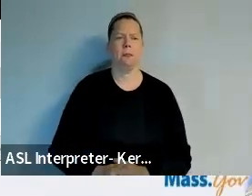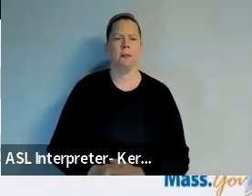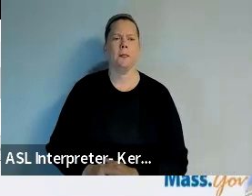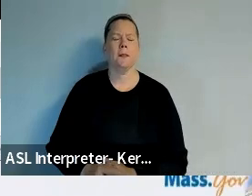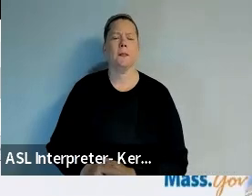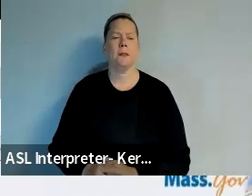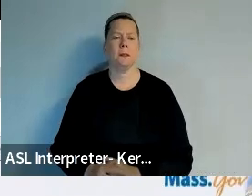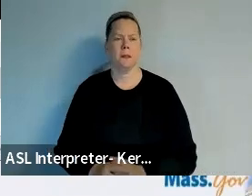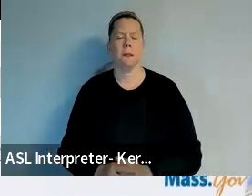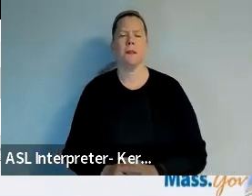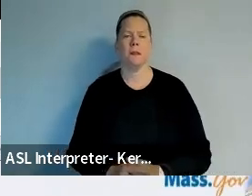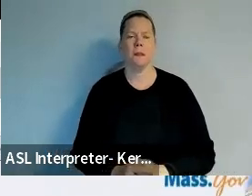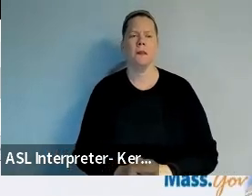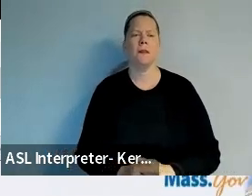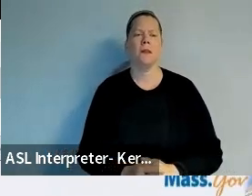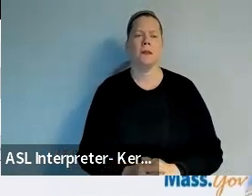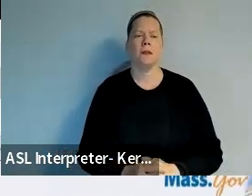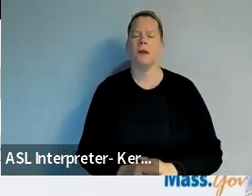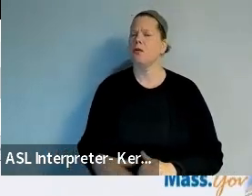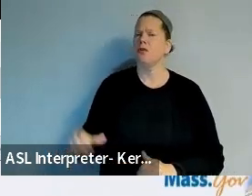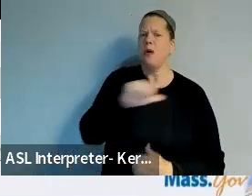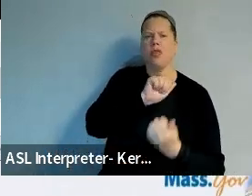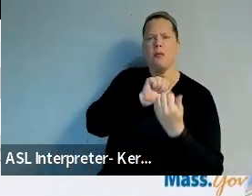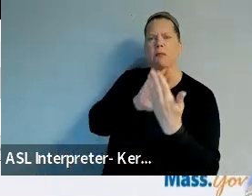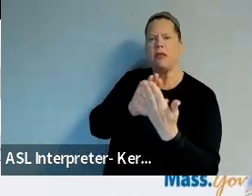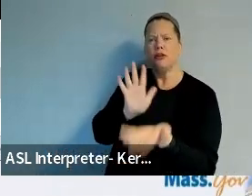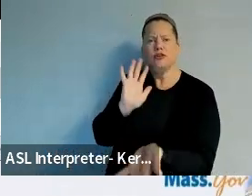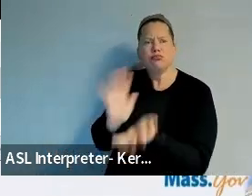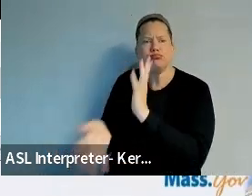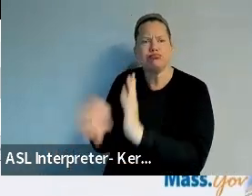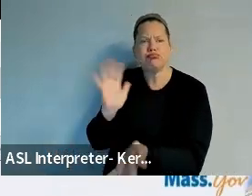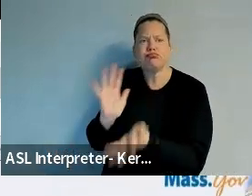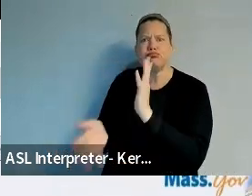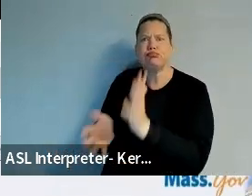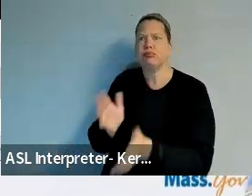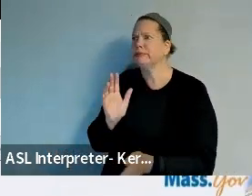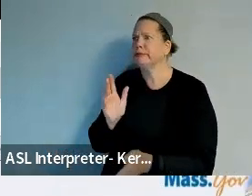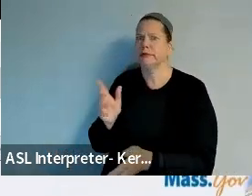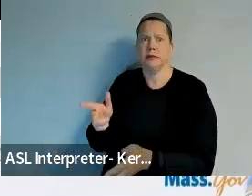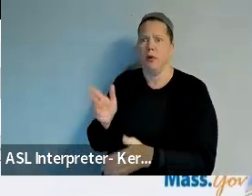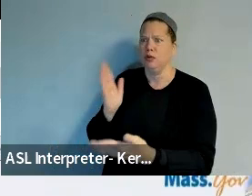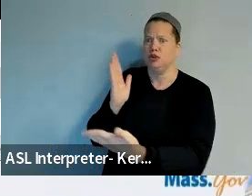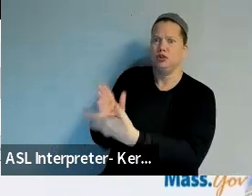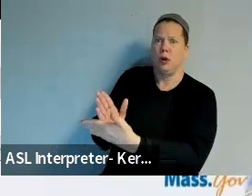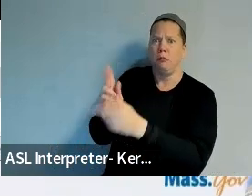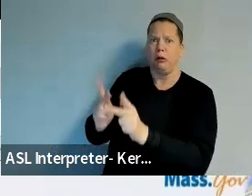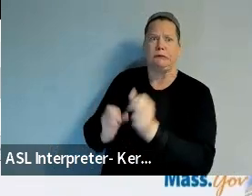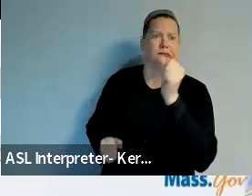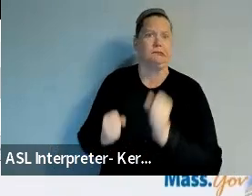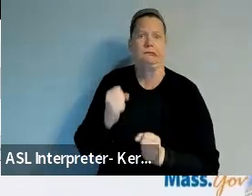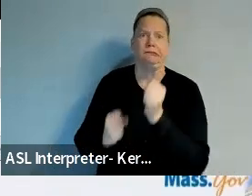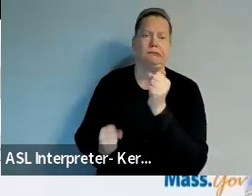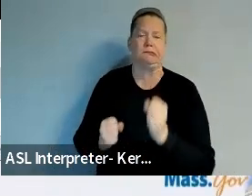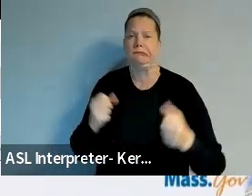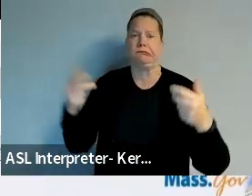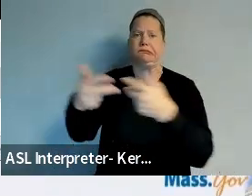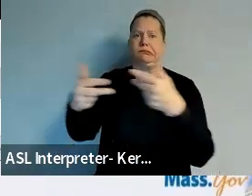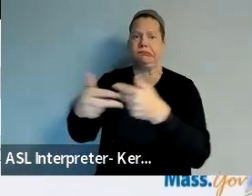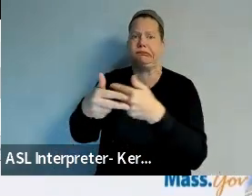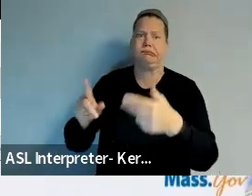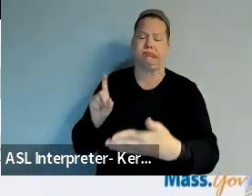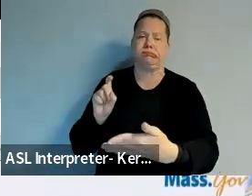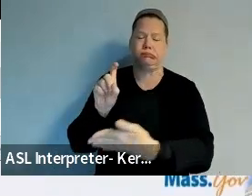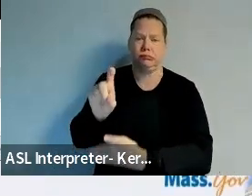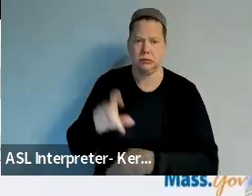Input other less restrictive methods used prior to the restraint. For that question, let's go ahead and type